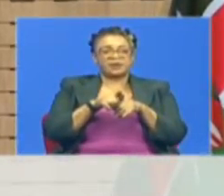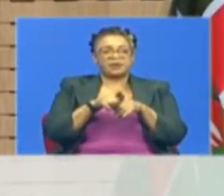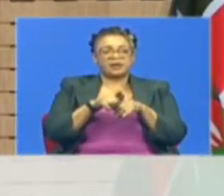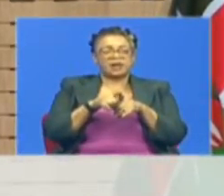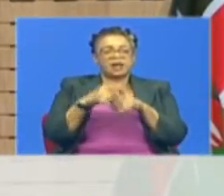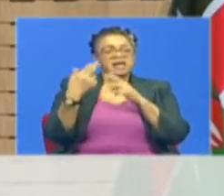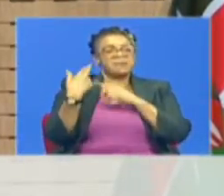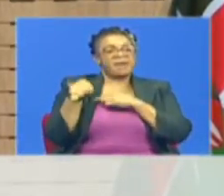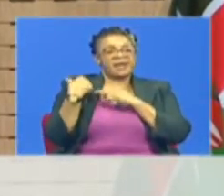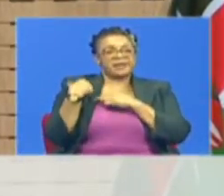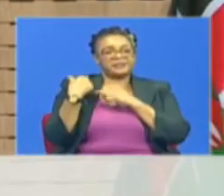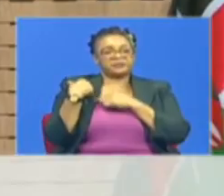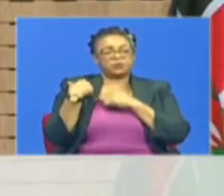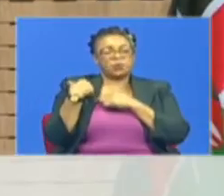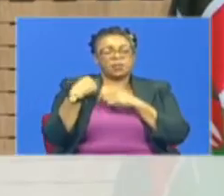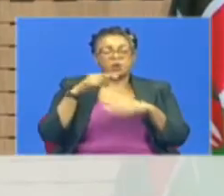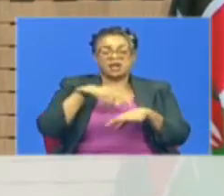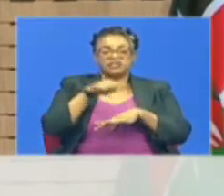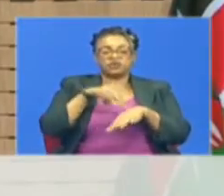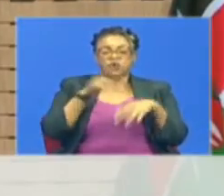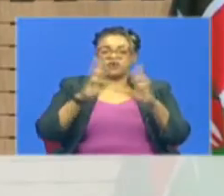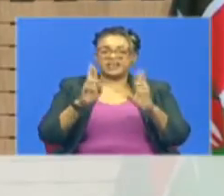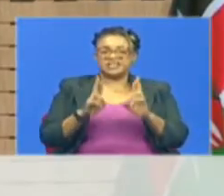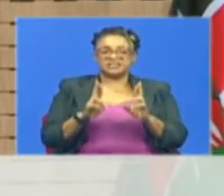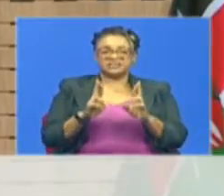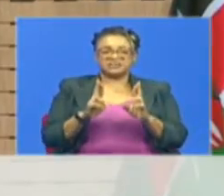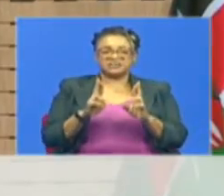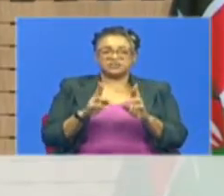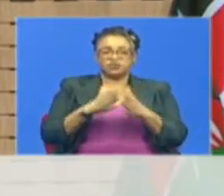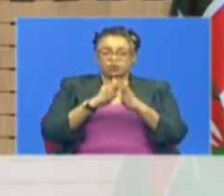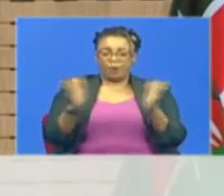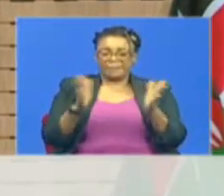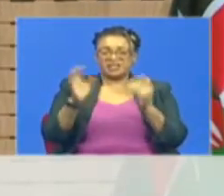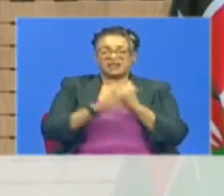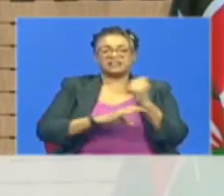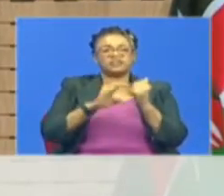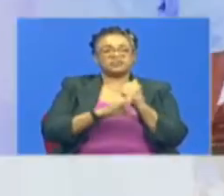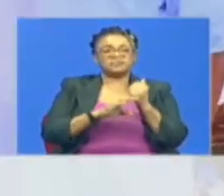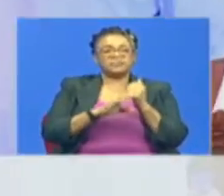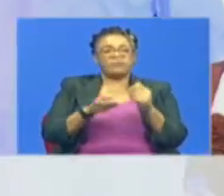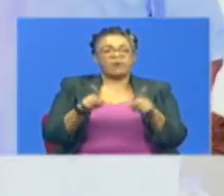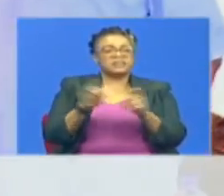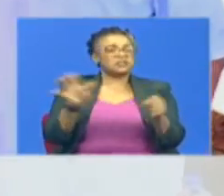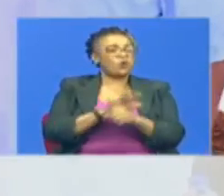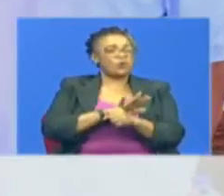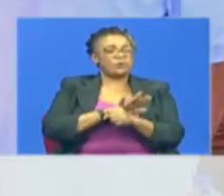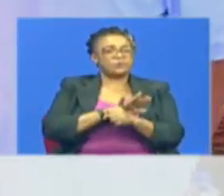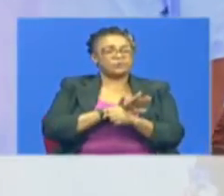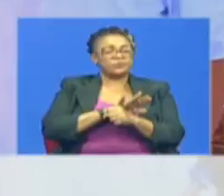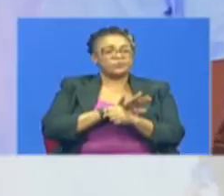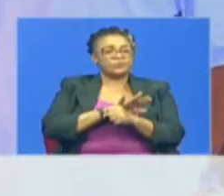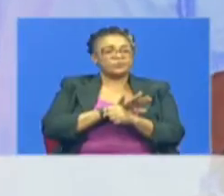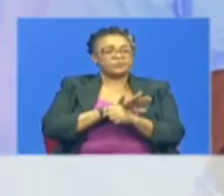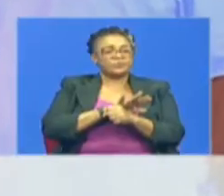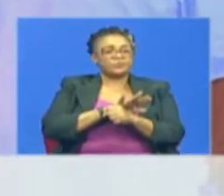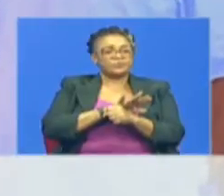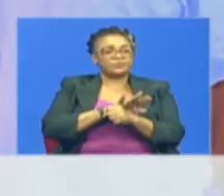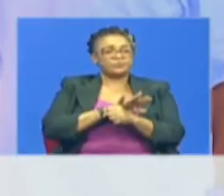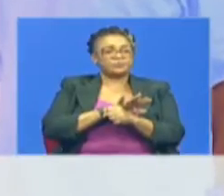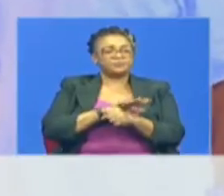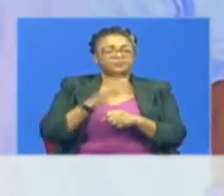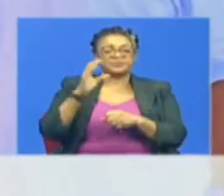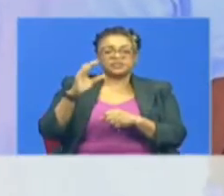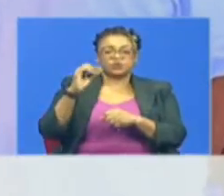our national readiness to reopen the country as a whole. The Council of Governors